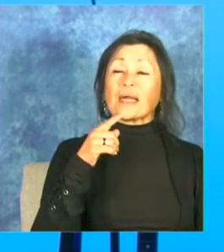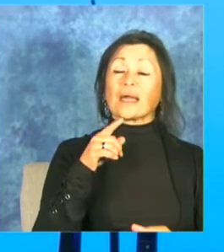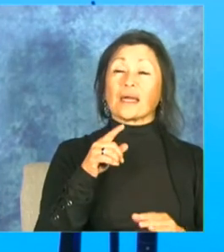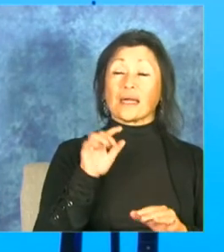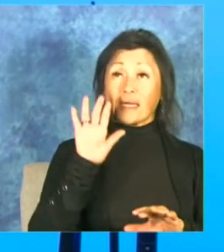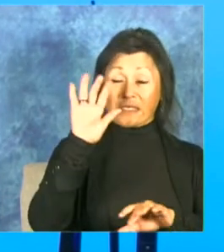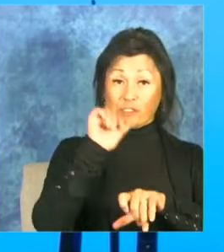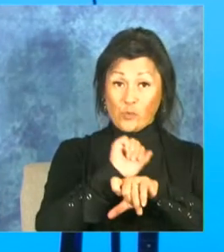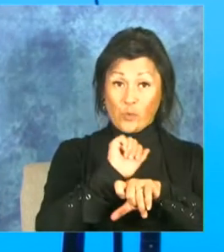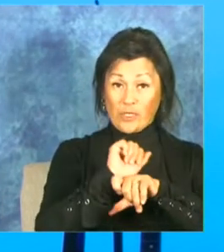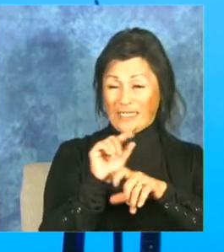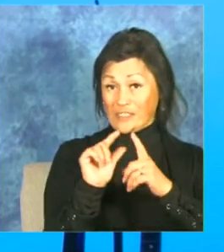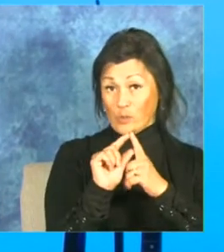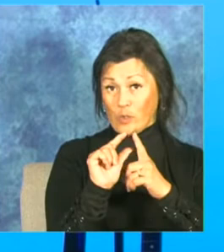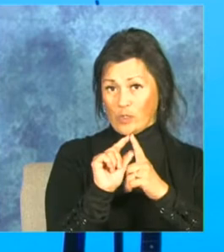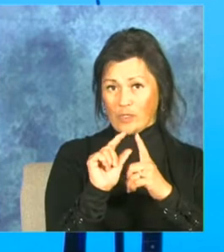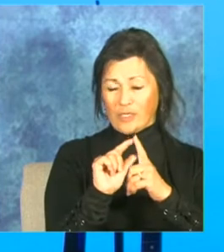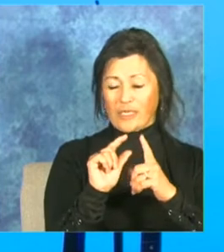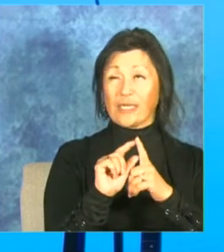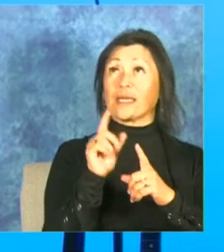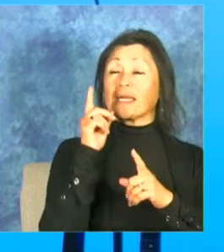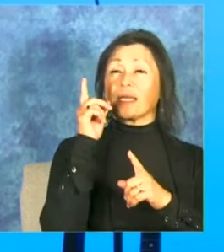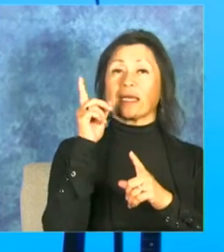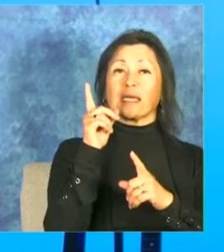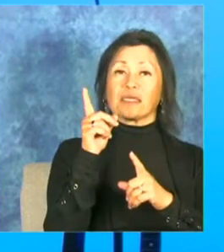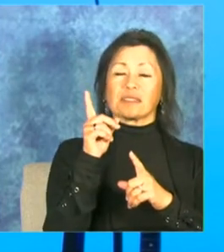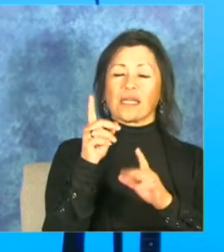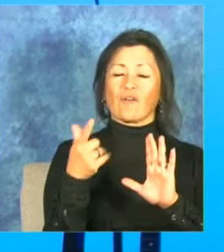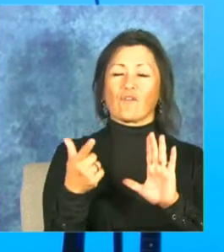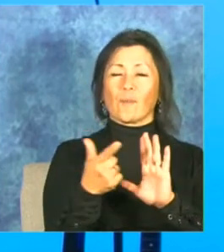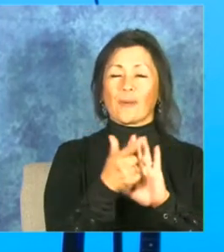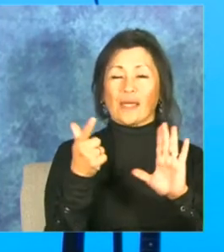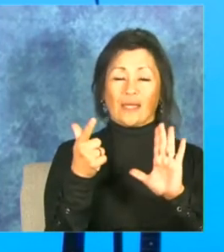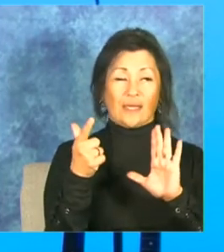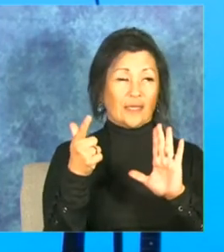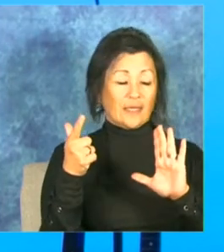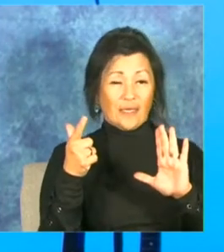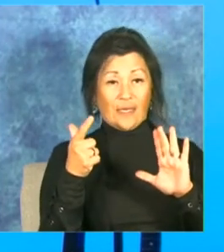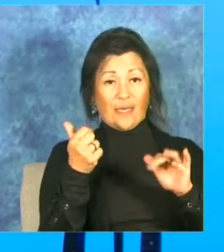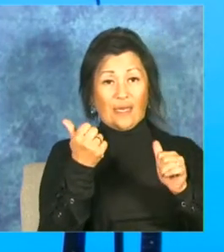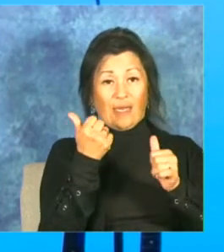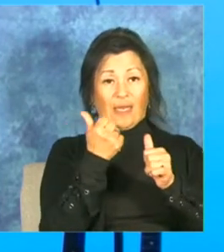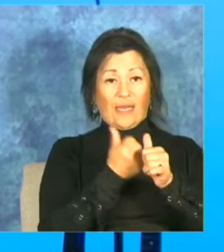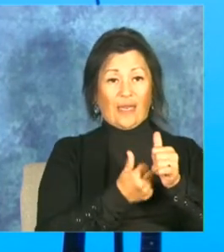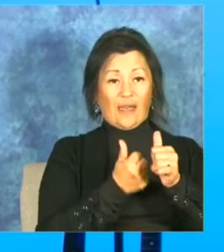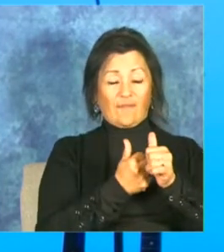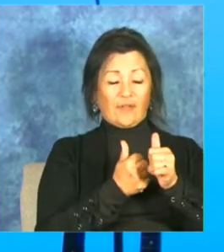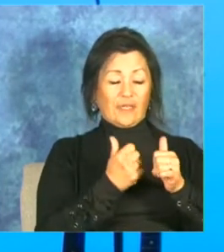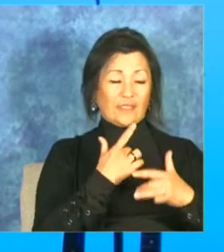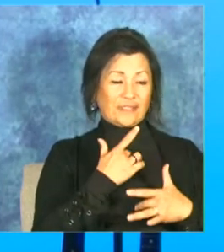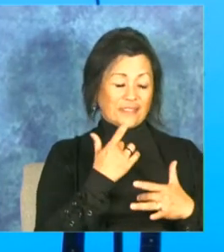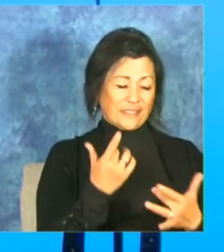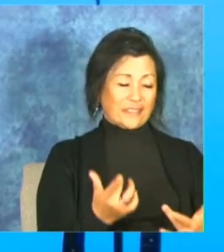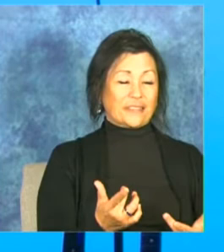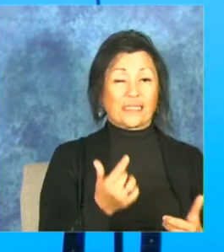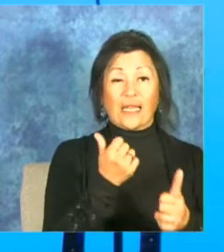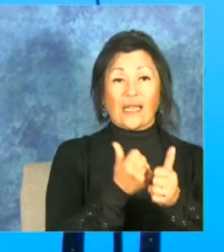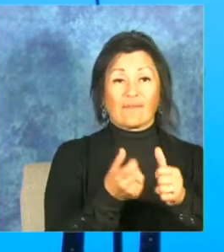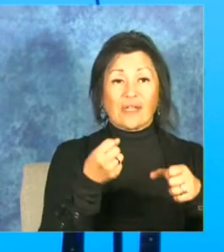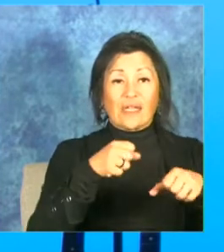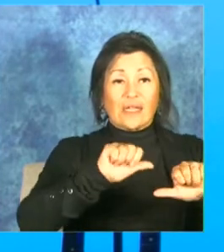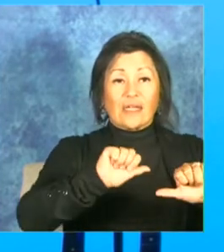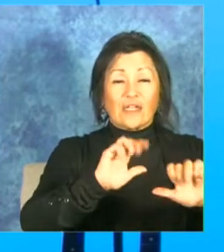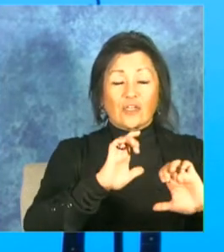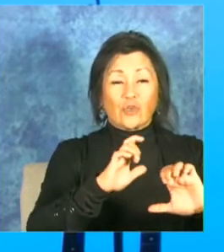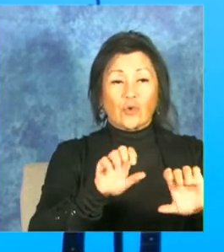word, God's word, God absolutely forbids every inclination and every effort